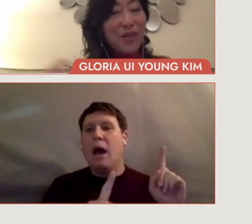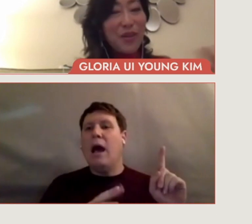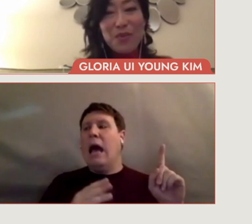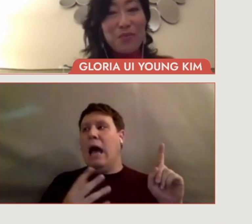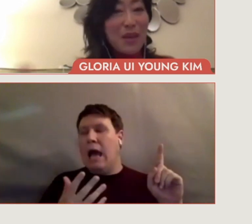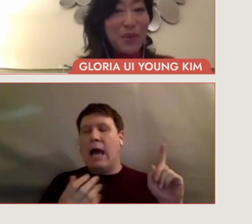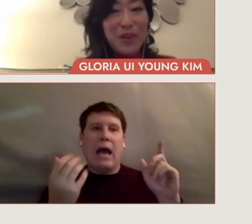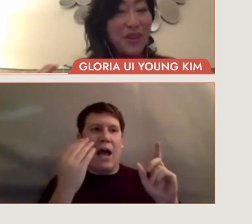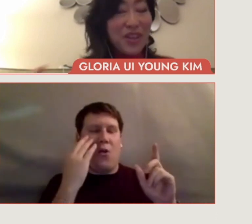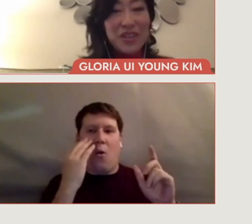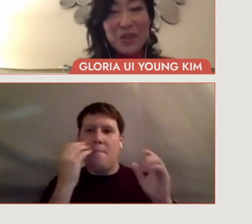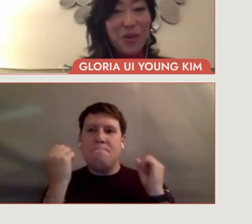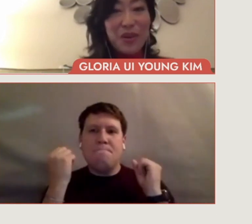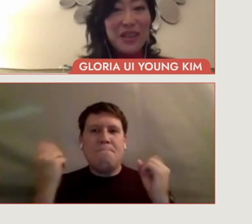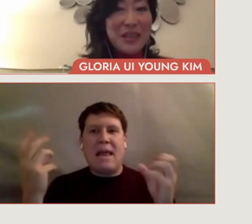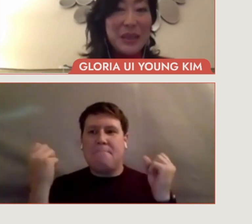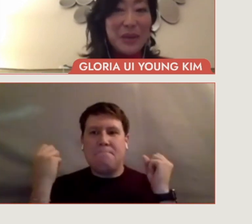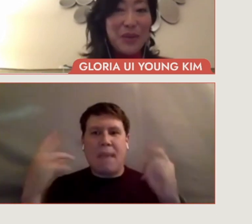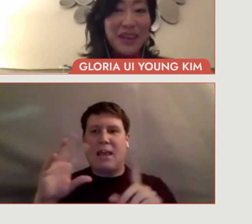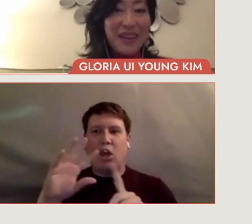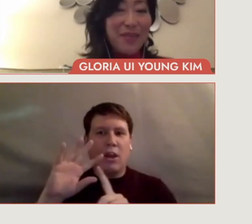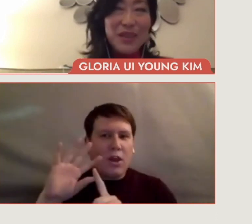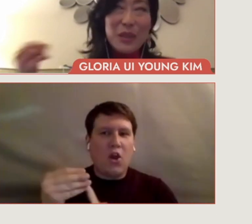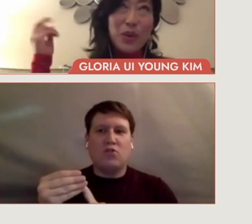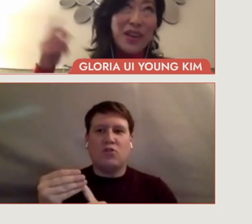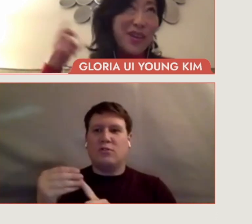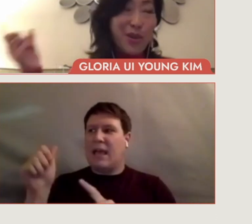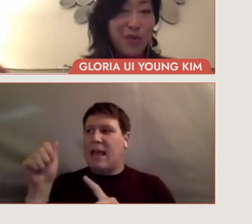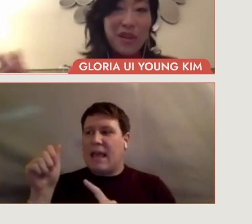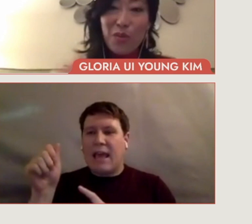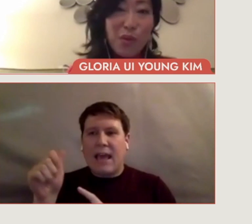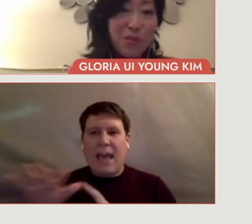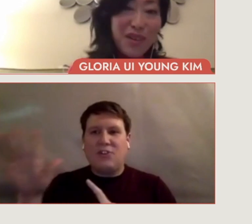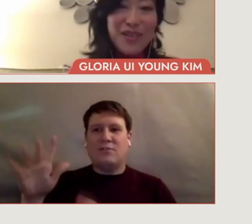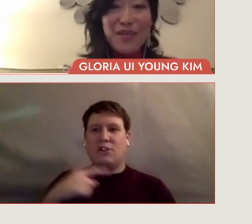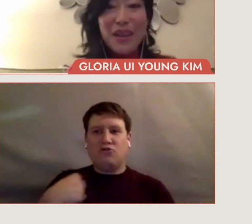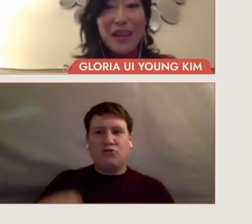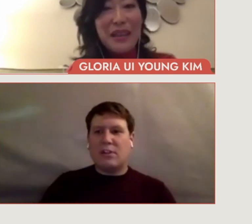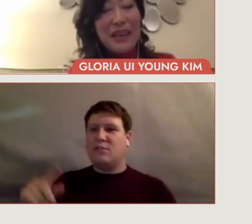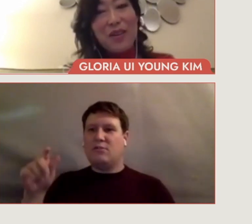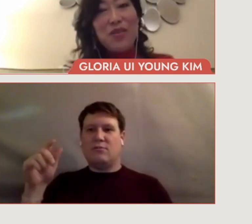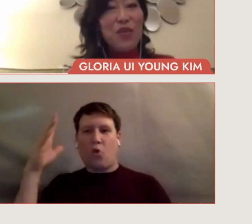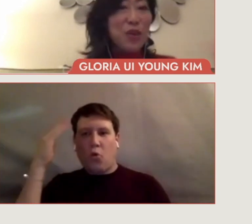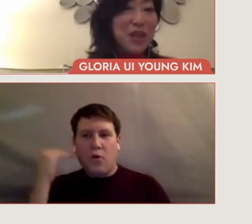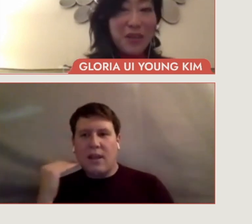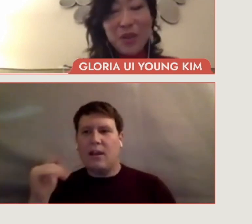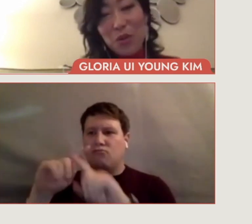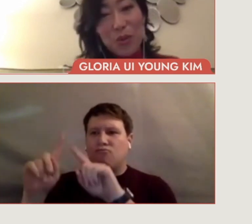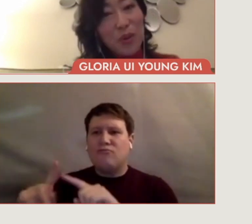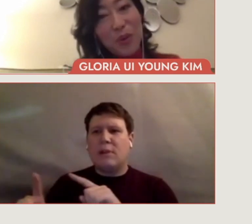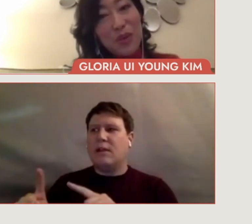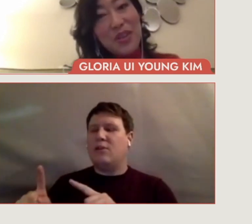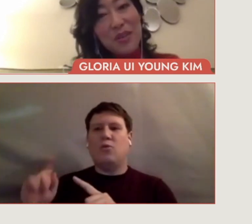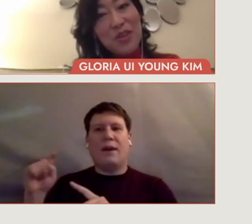knowing other people, other Asians, other Koreans, that was a story that I had heard from another woman who, the fortune teller had